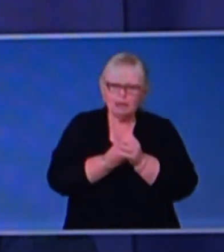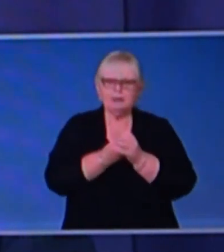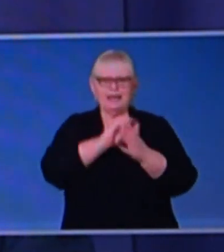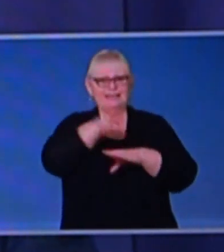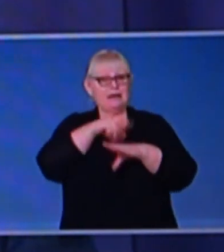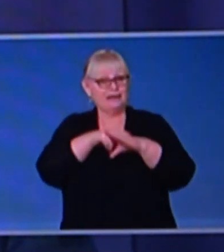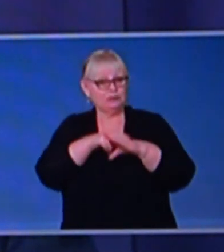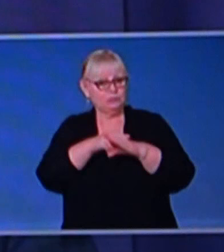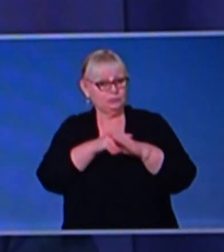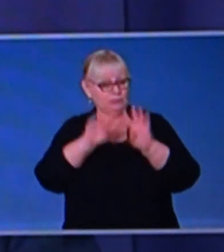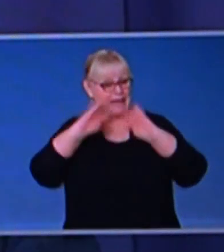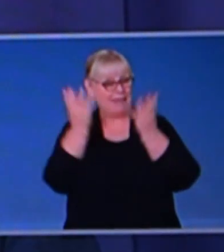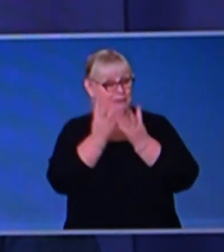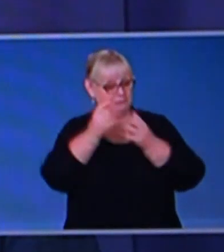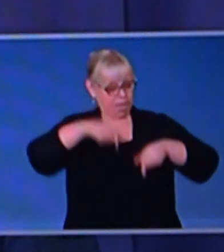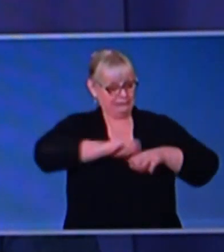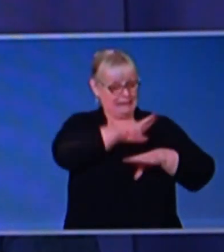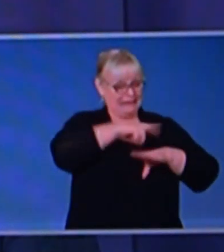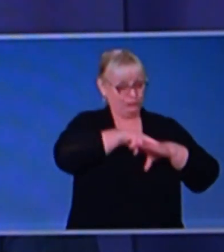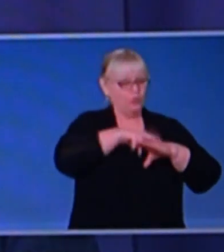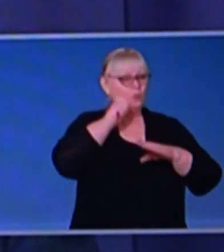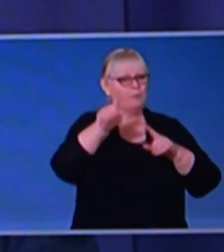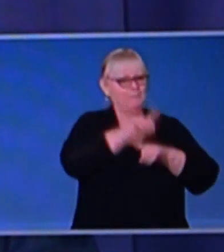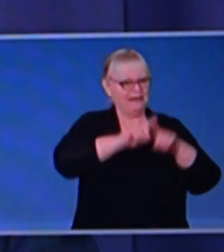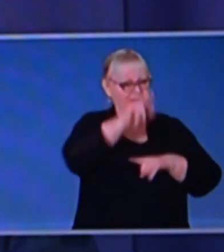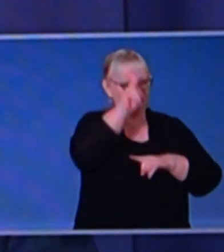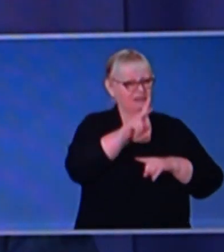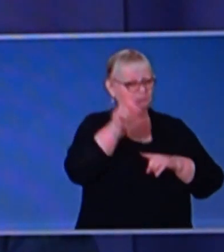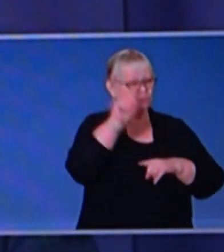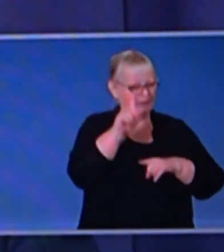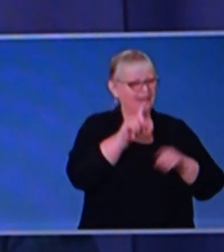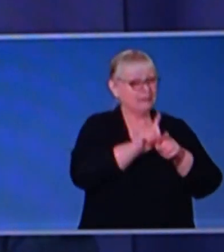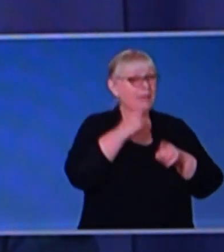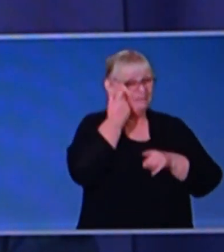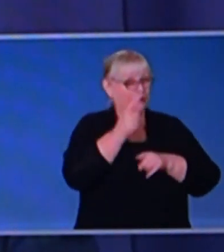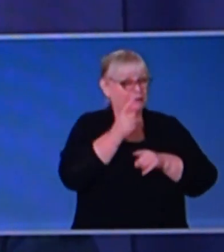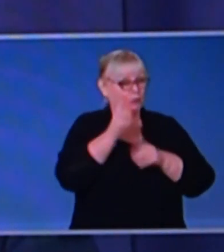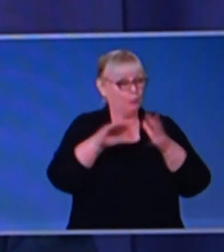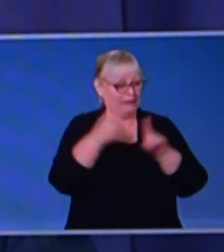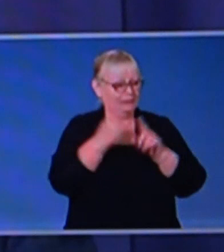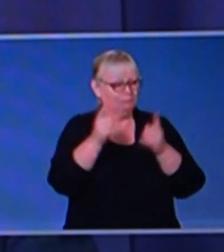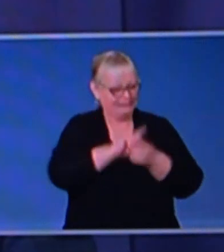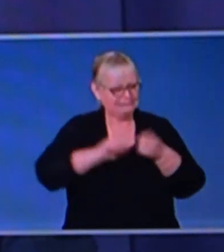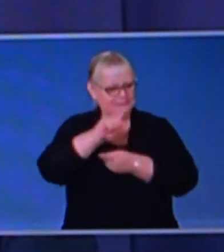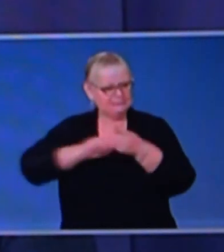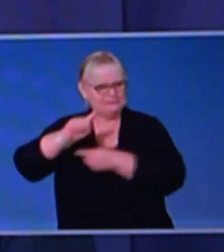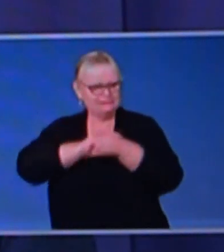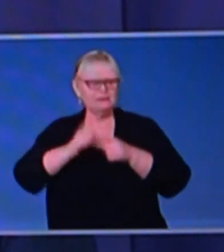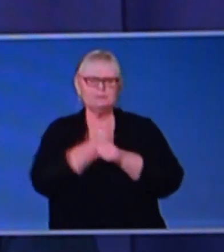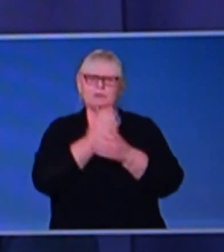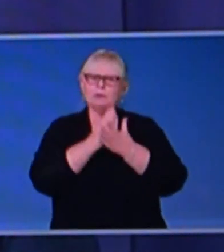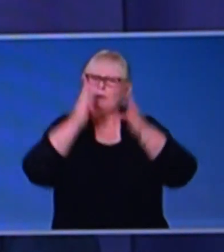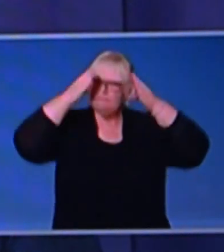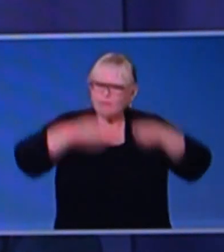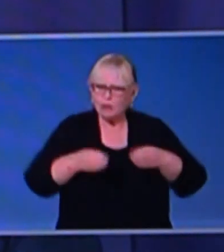own cabinet here at a Commonwealth level will be meeting again today, as we do every week, to ensure we're focused on all elements